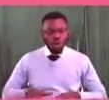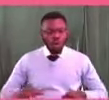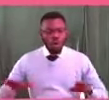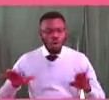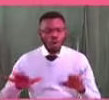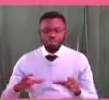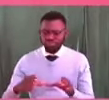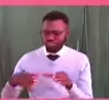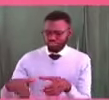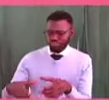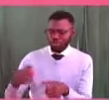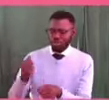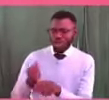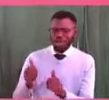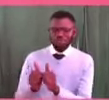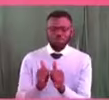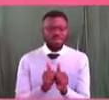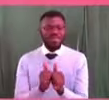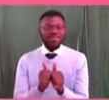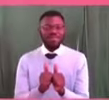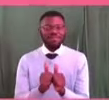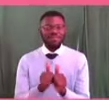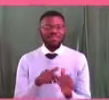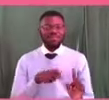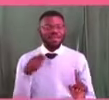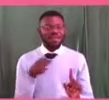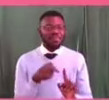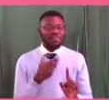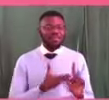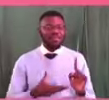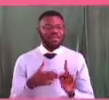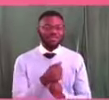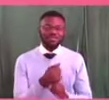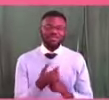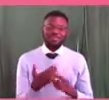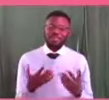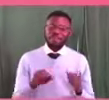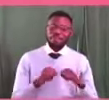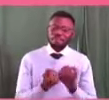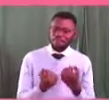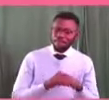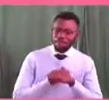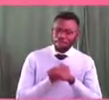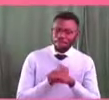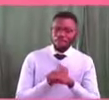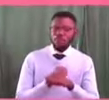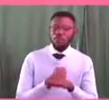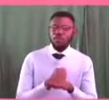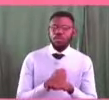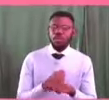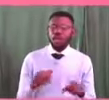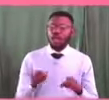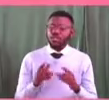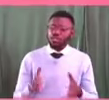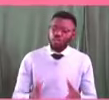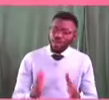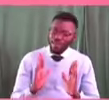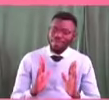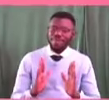concert so that we can actualize social protection as a